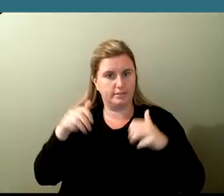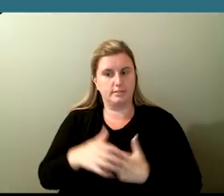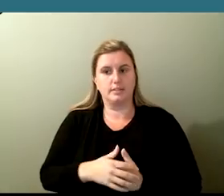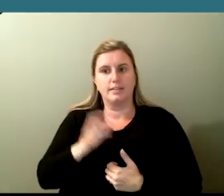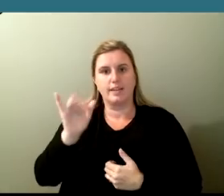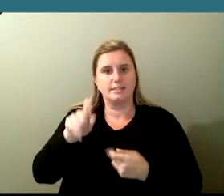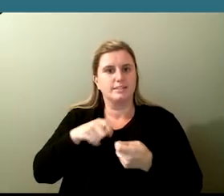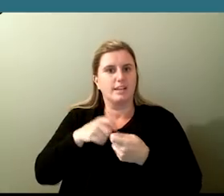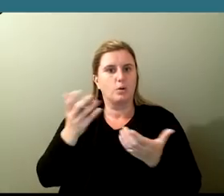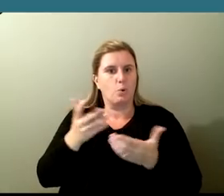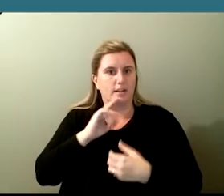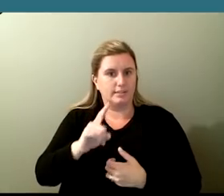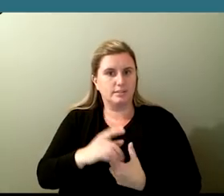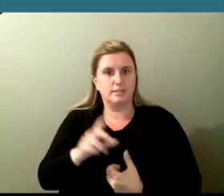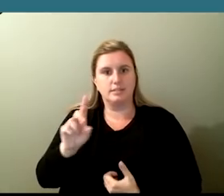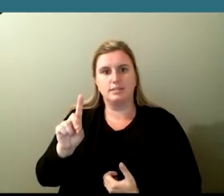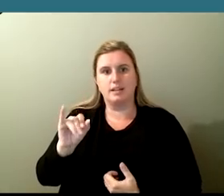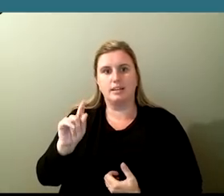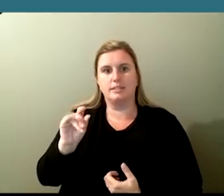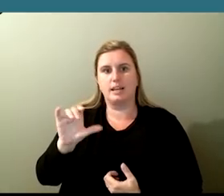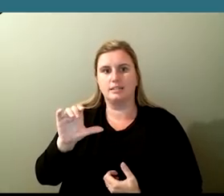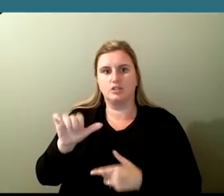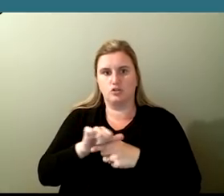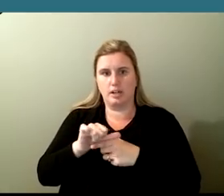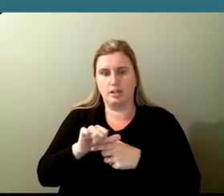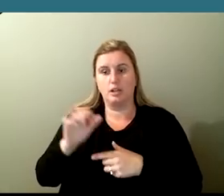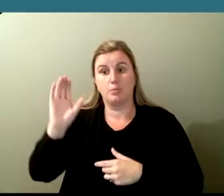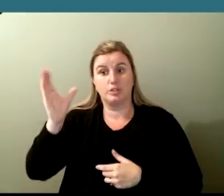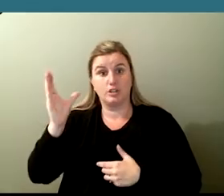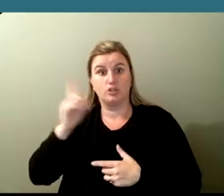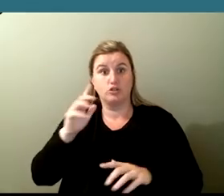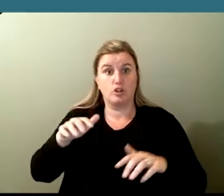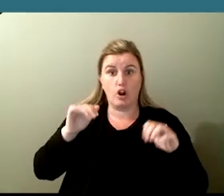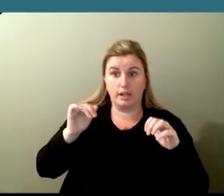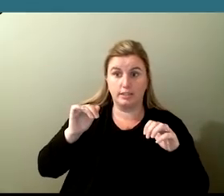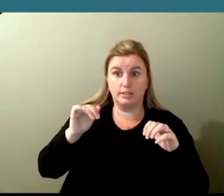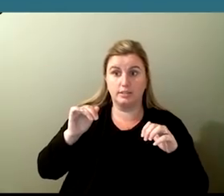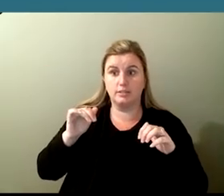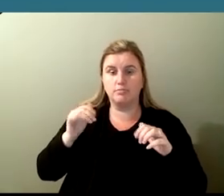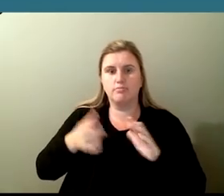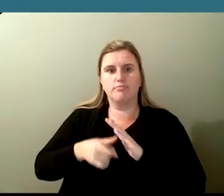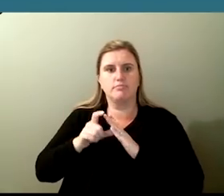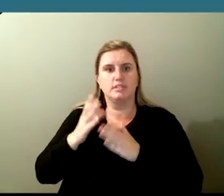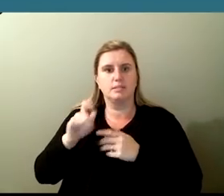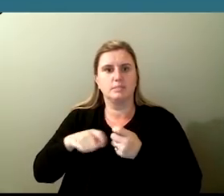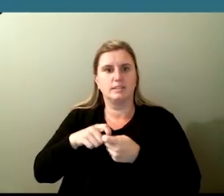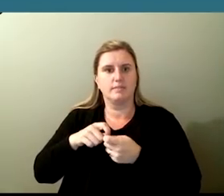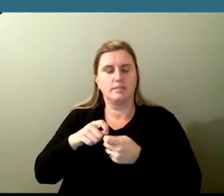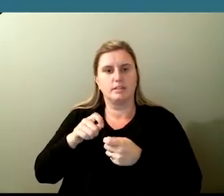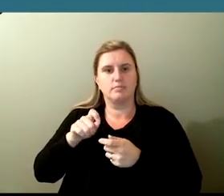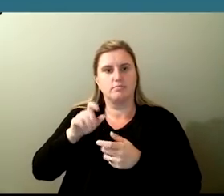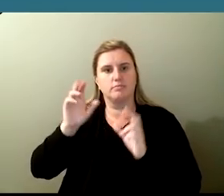That is exactly what it is, didactic training. So there's a presenter, there's an audience going over some specific content of